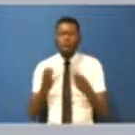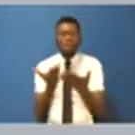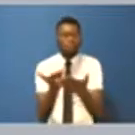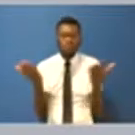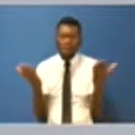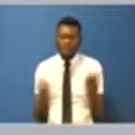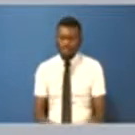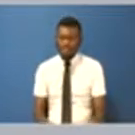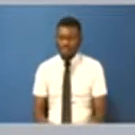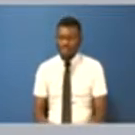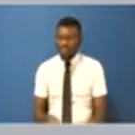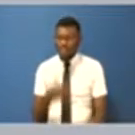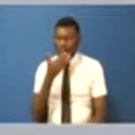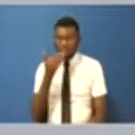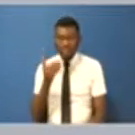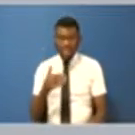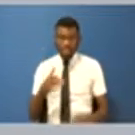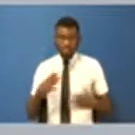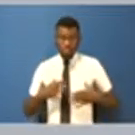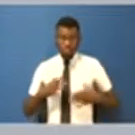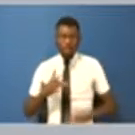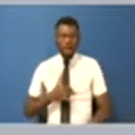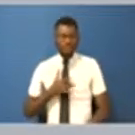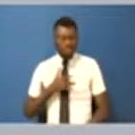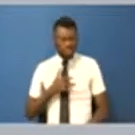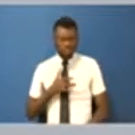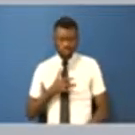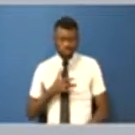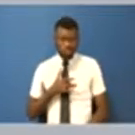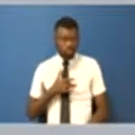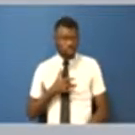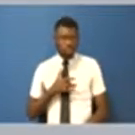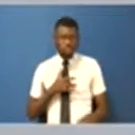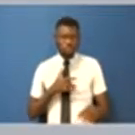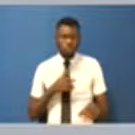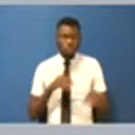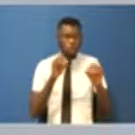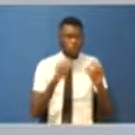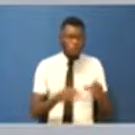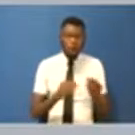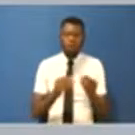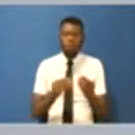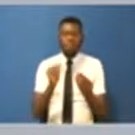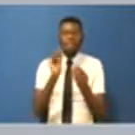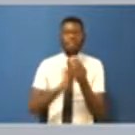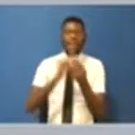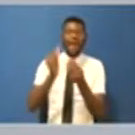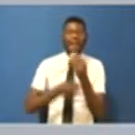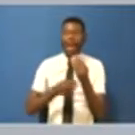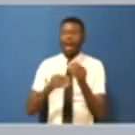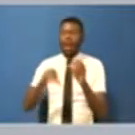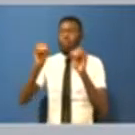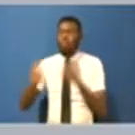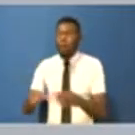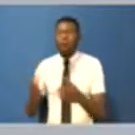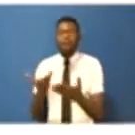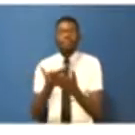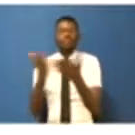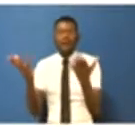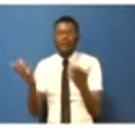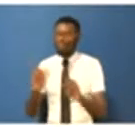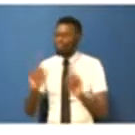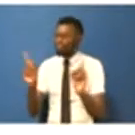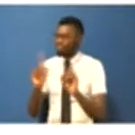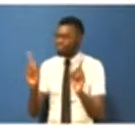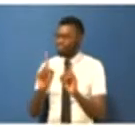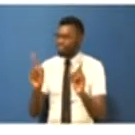so we need first to have the feeling that you cannot go up dropping a pill of a banana everywhere your time is up miss